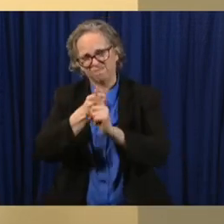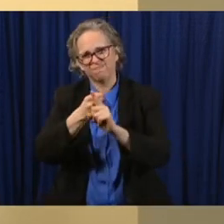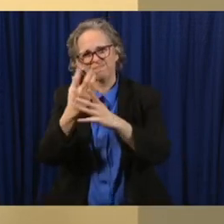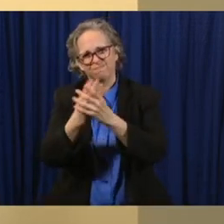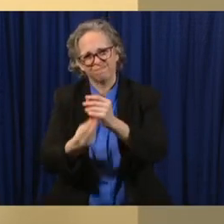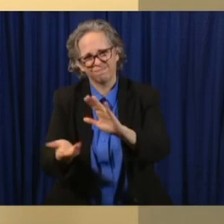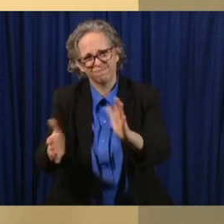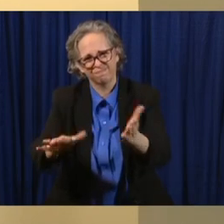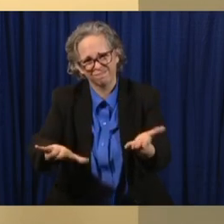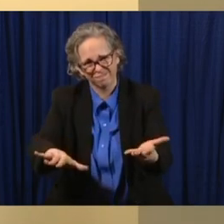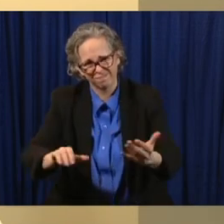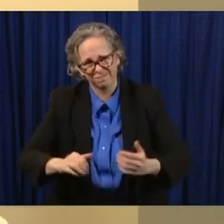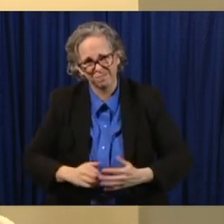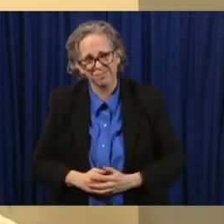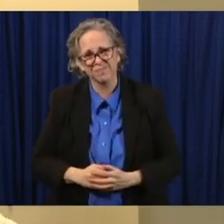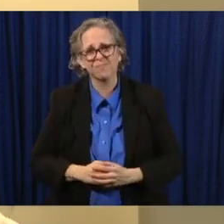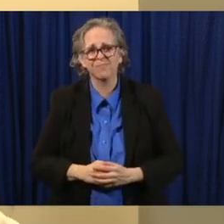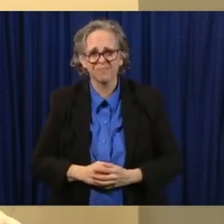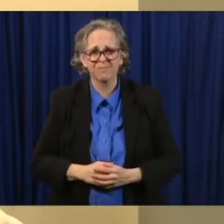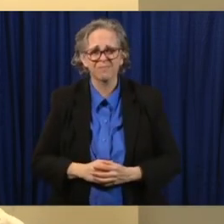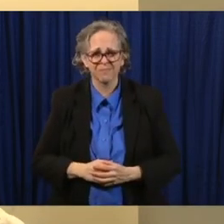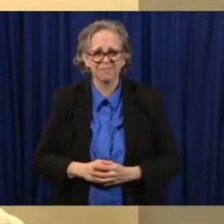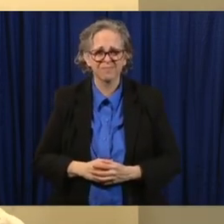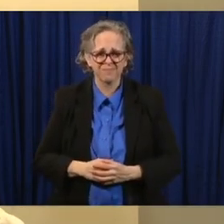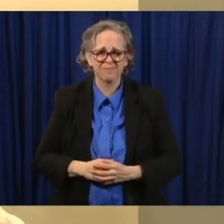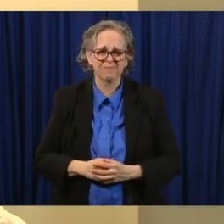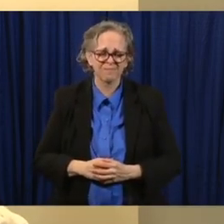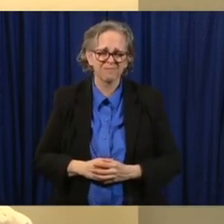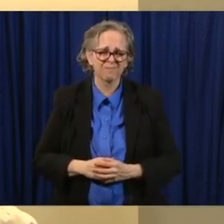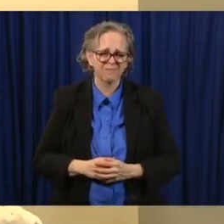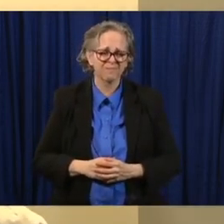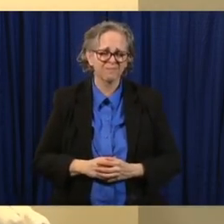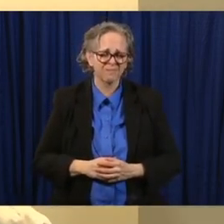Ohio from COVID-19. Next slide.